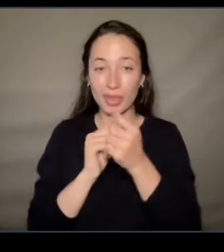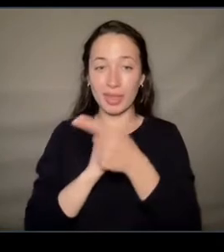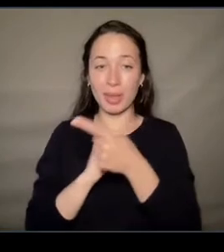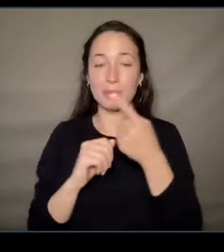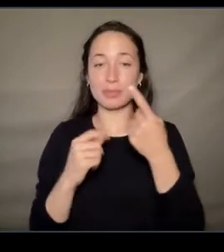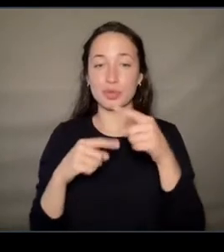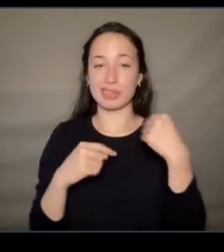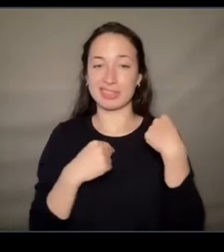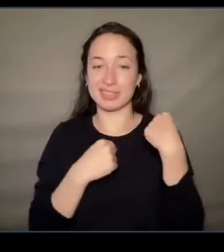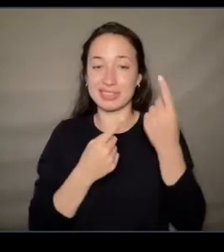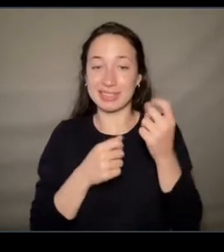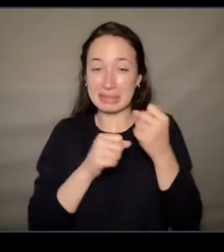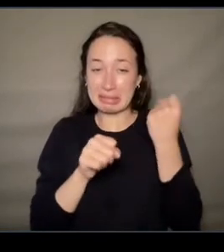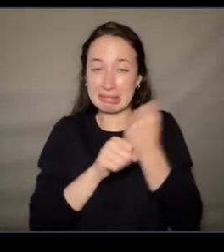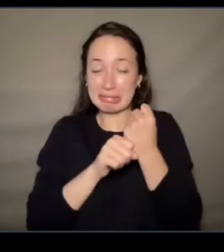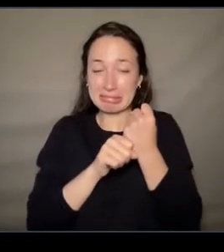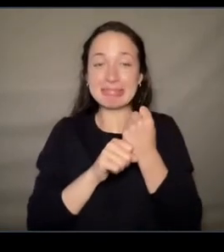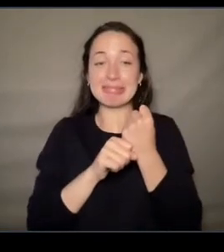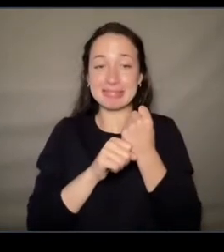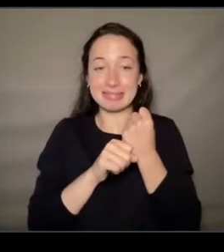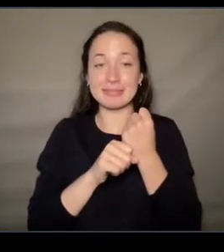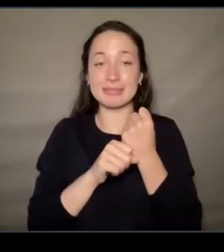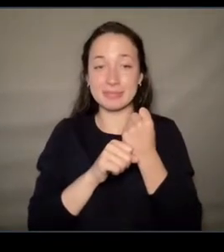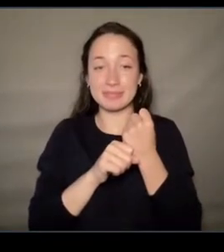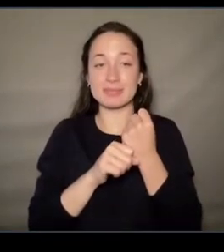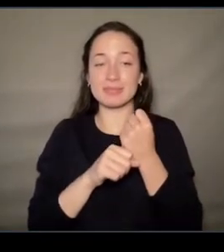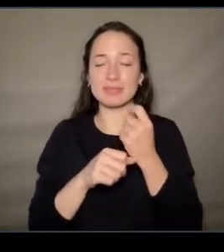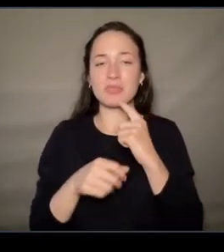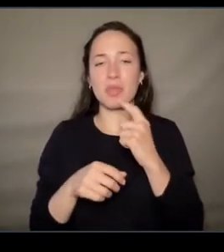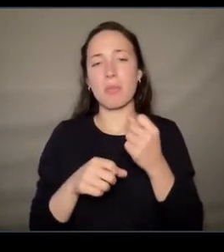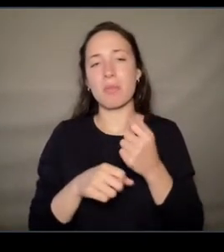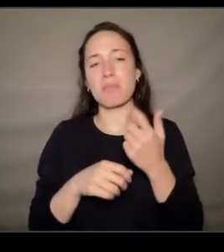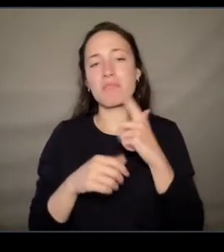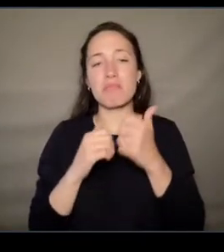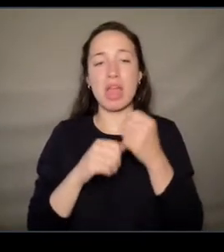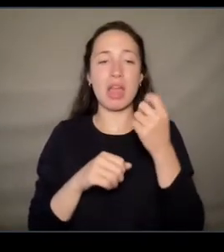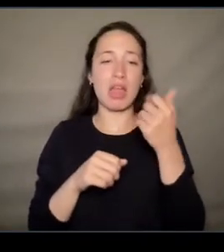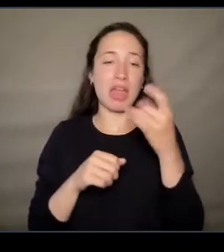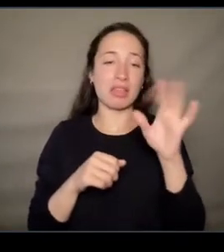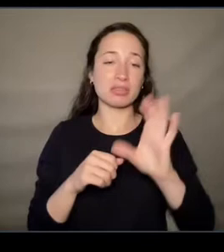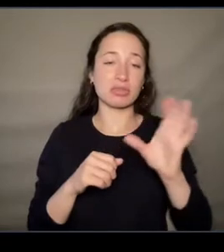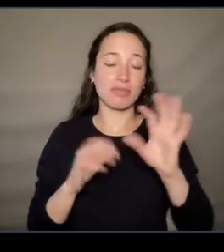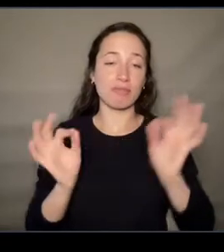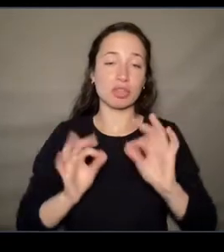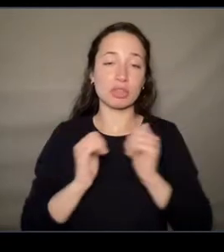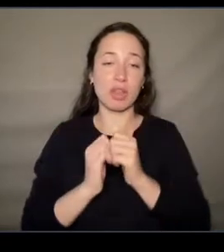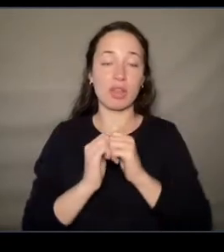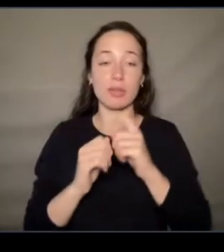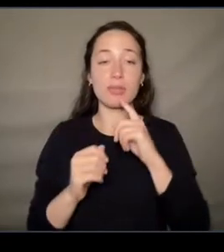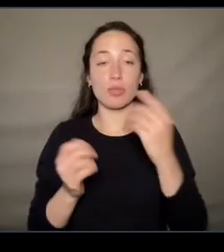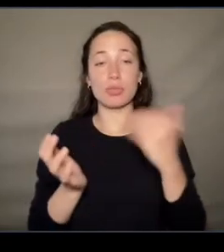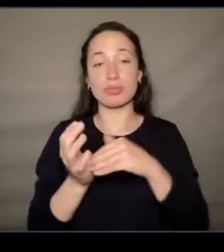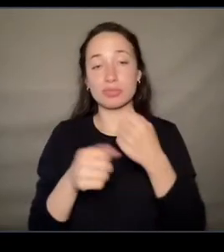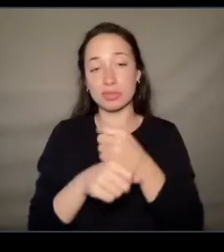him during those early years. We mostly made 18th century furniture together,